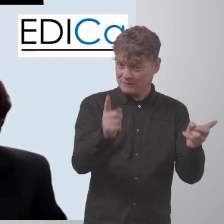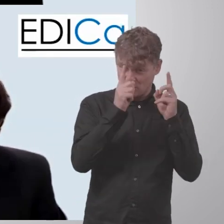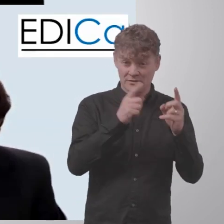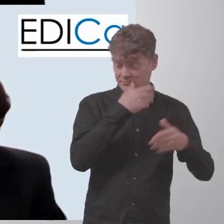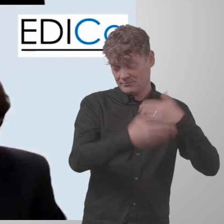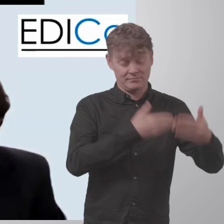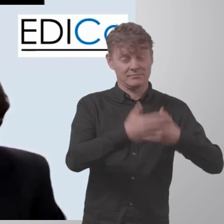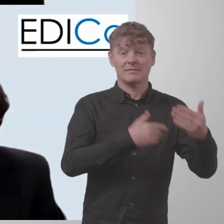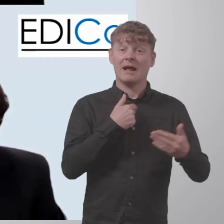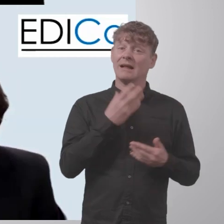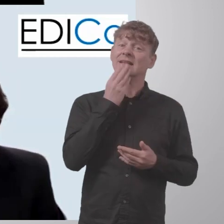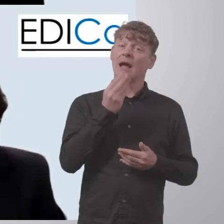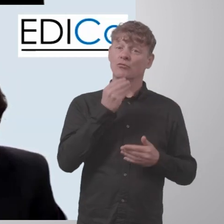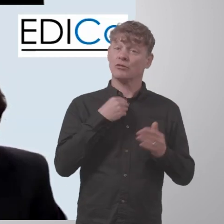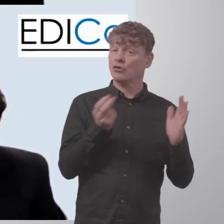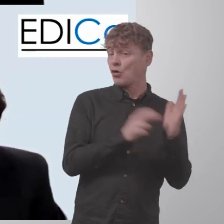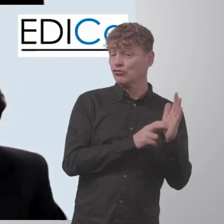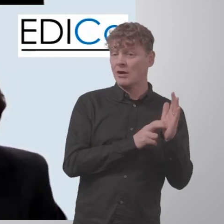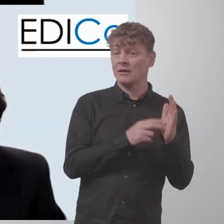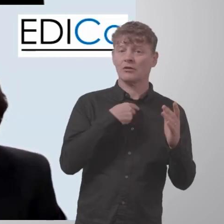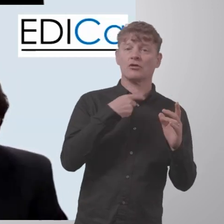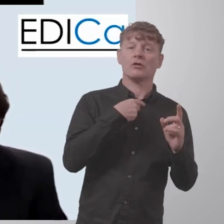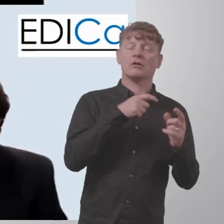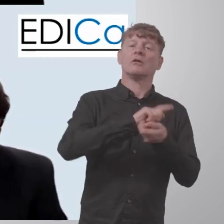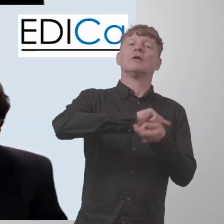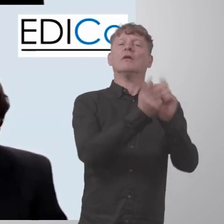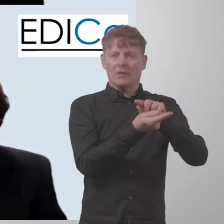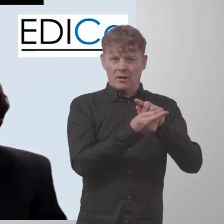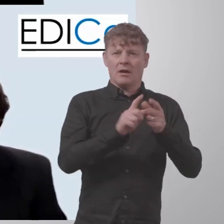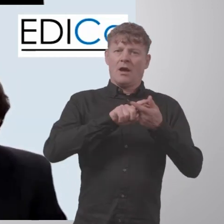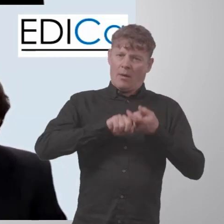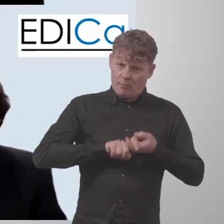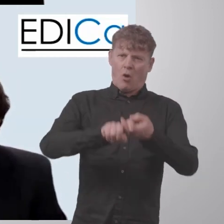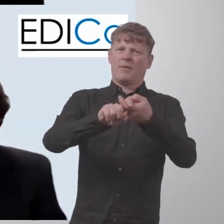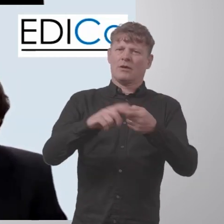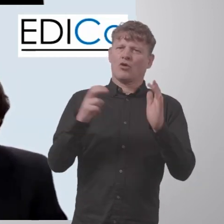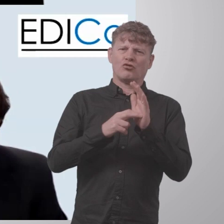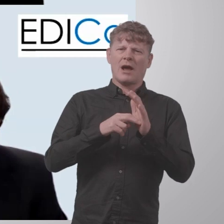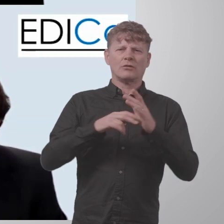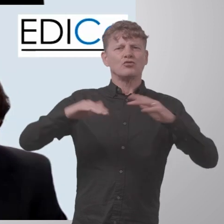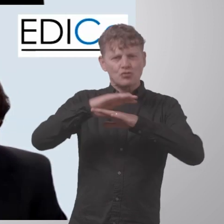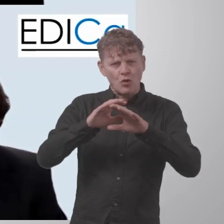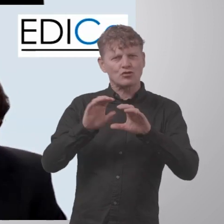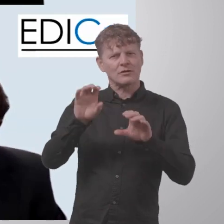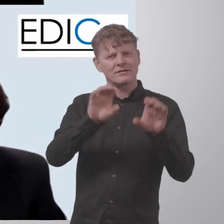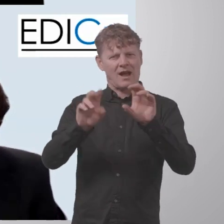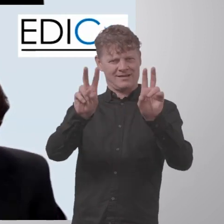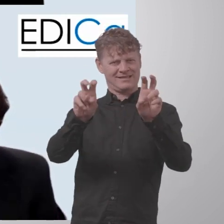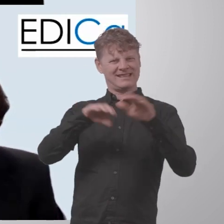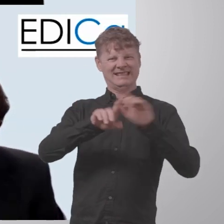recruited into a permanent contract in a social sciences faculty in a different university. And so I was 4 years into